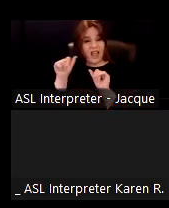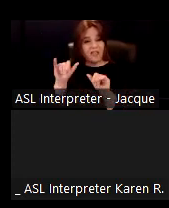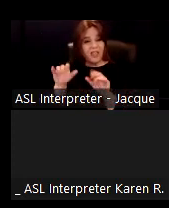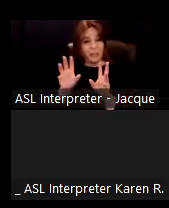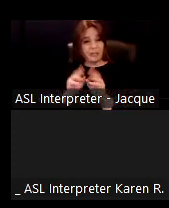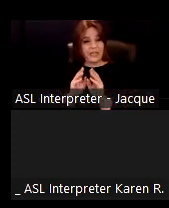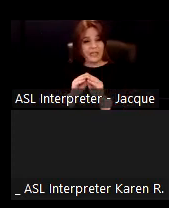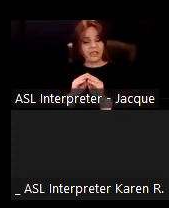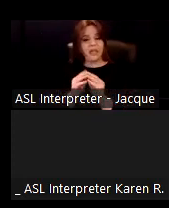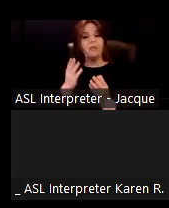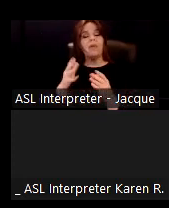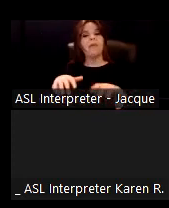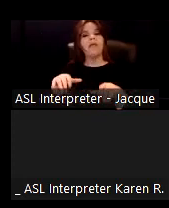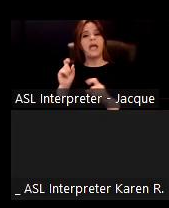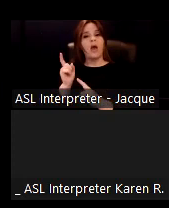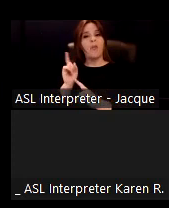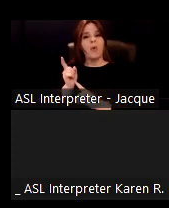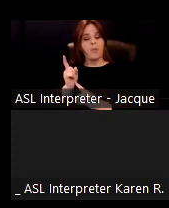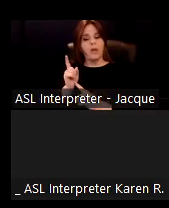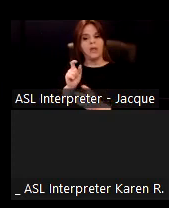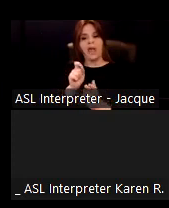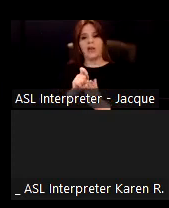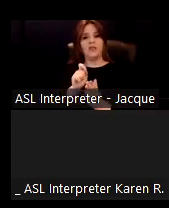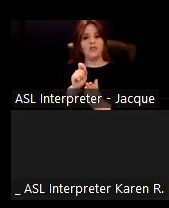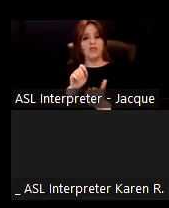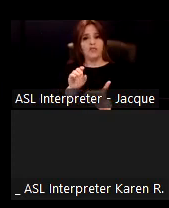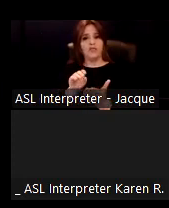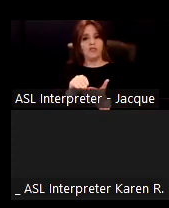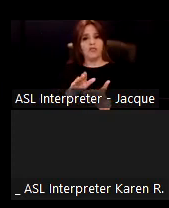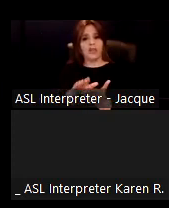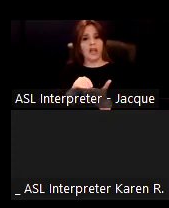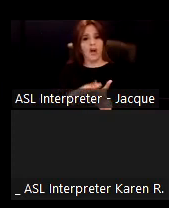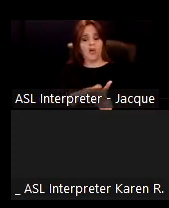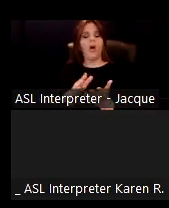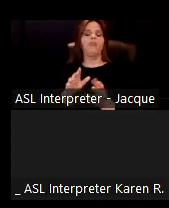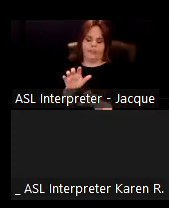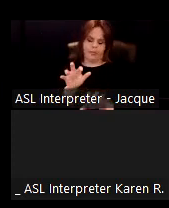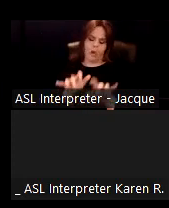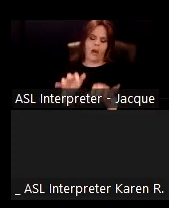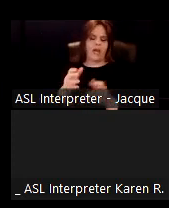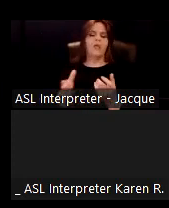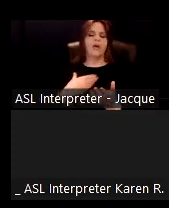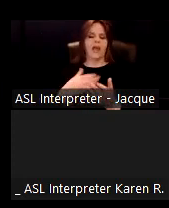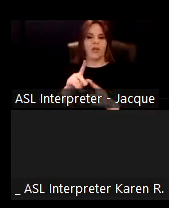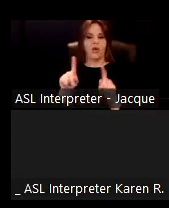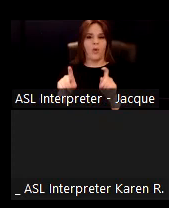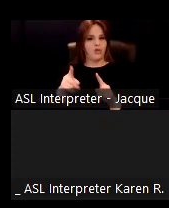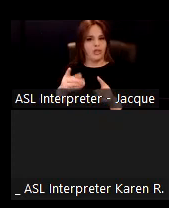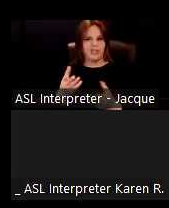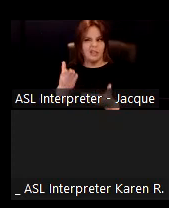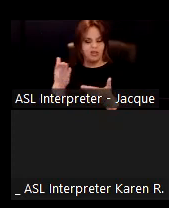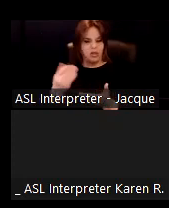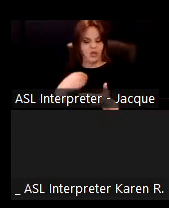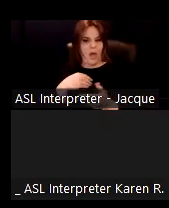you take a moment and write whatever questions you have in the chat, whatever suggestions to